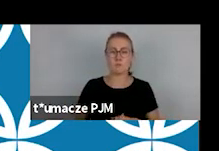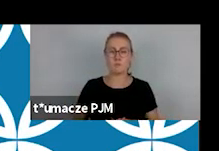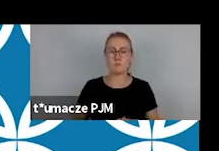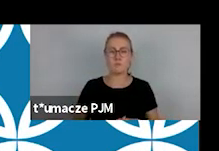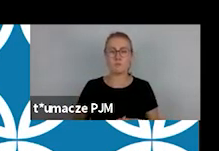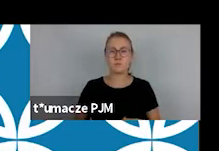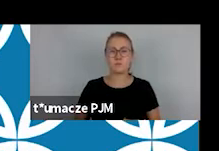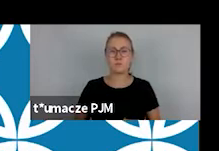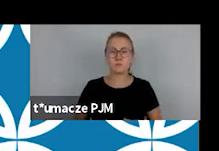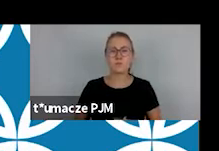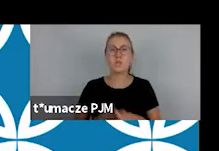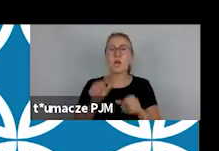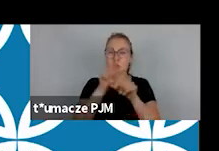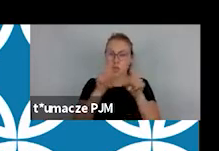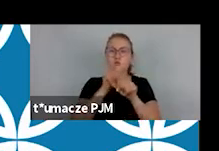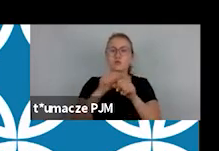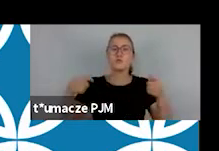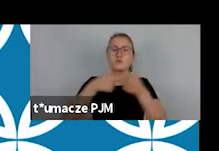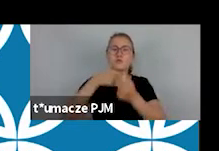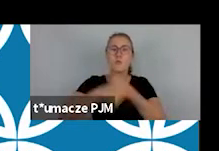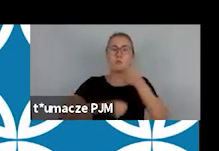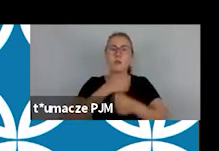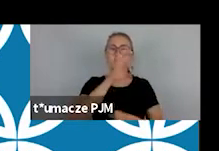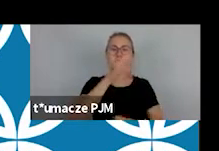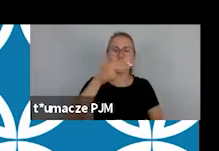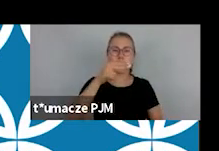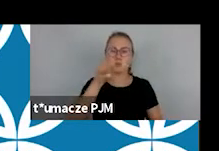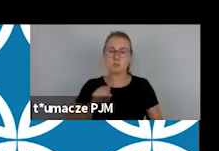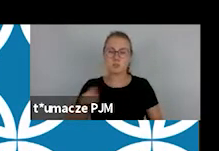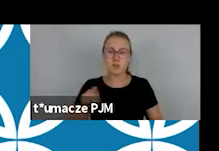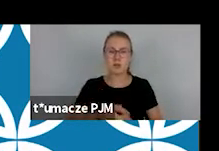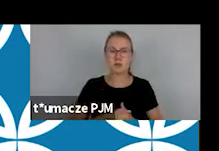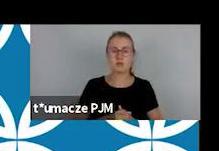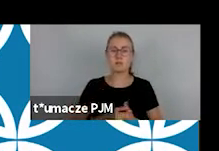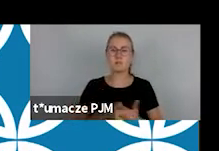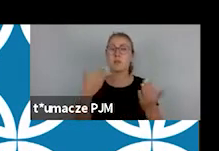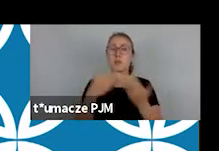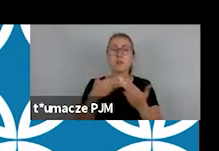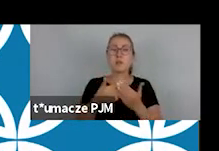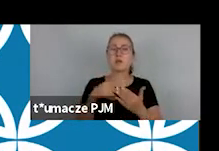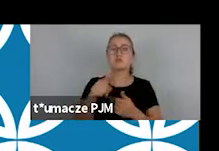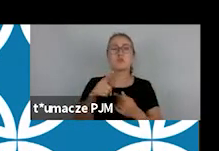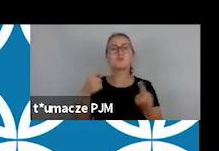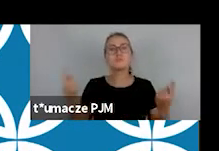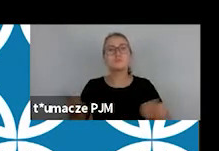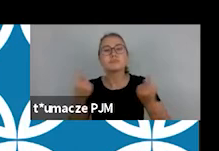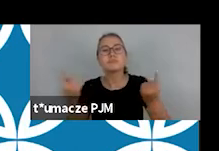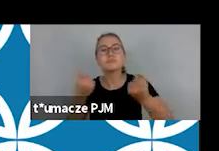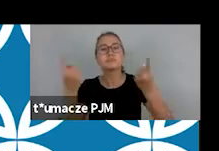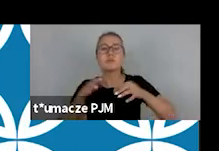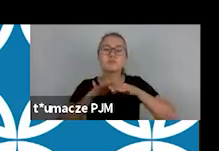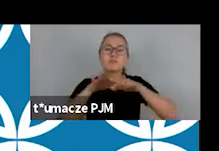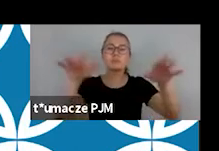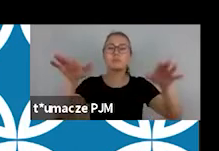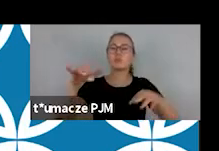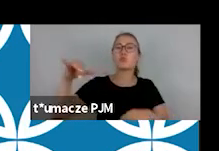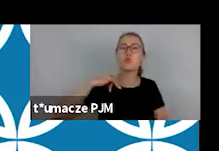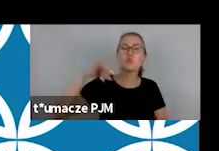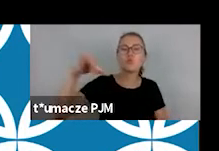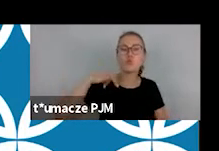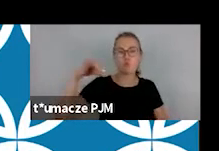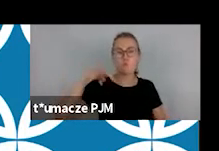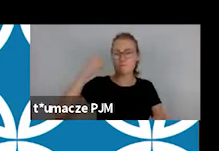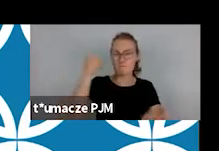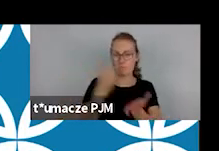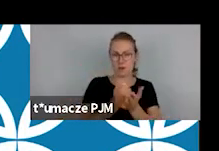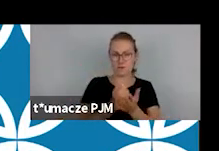the organizations that kind of conceived of the Security Council Resolution 1325, or conceptualized it, I should